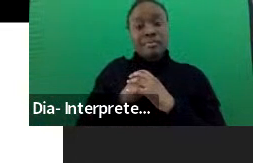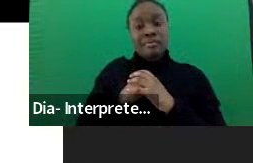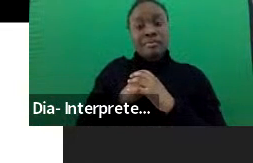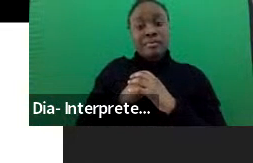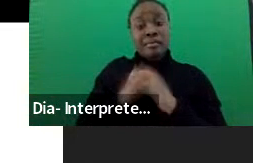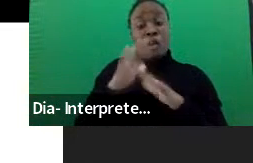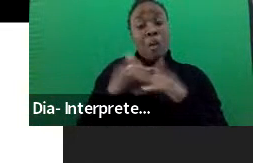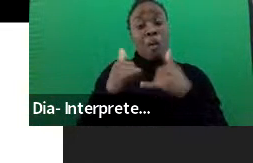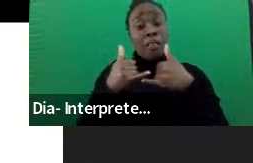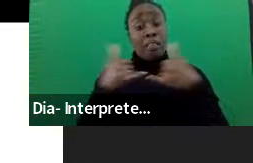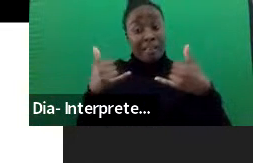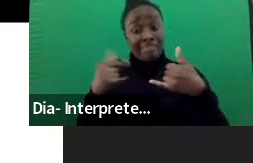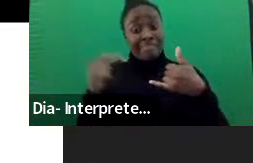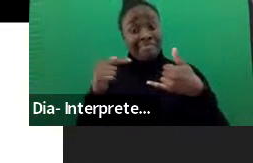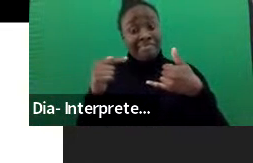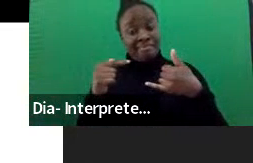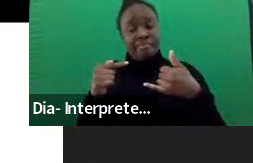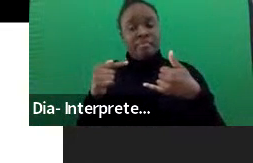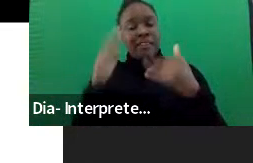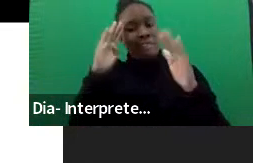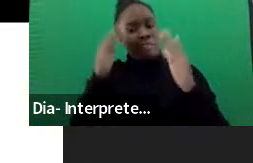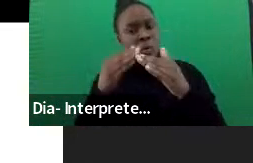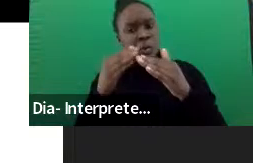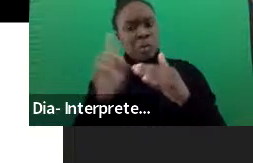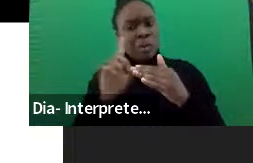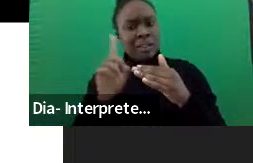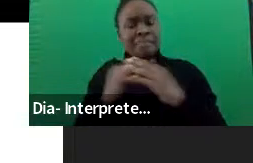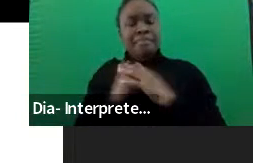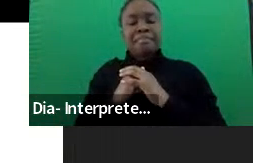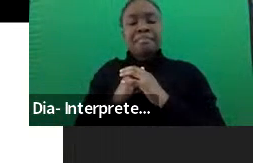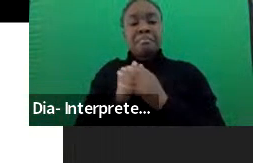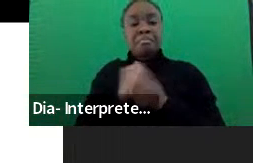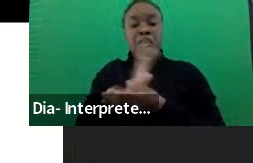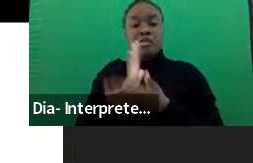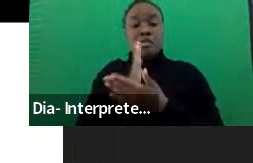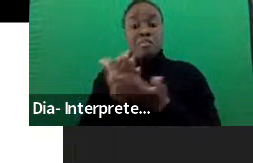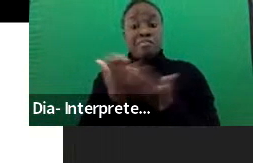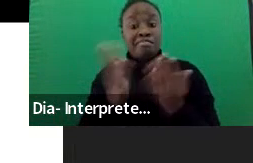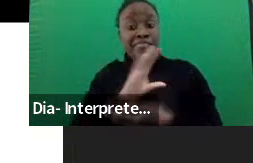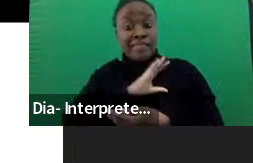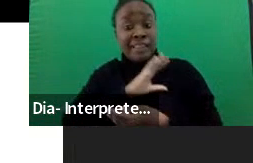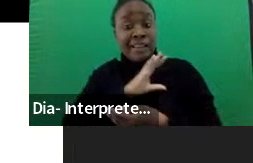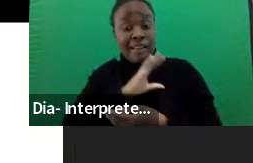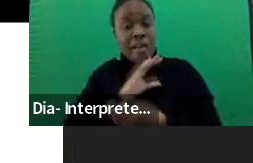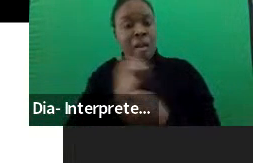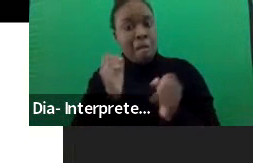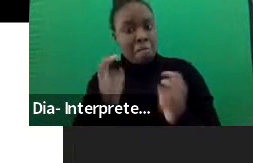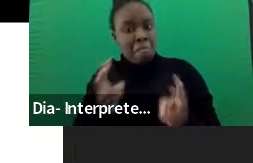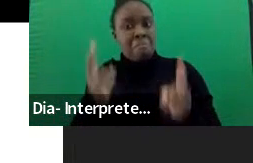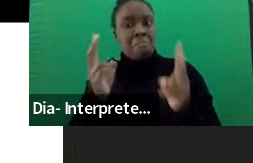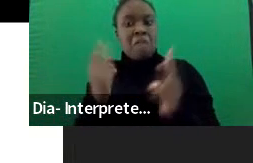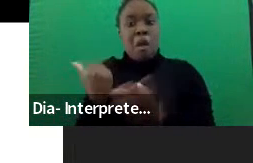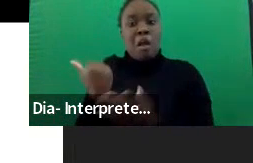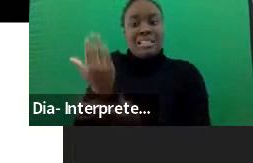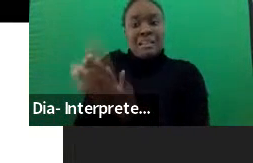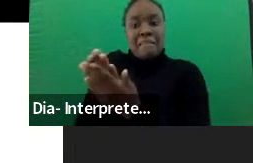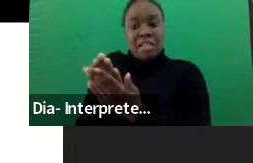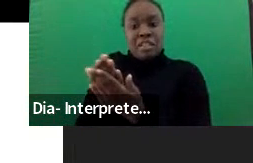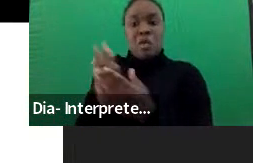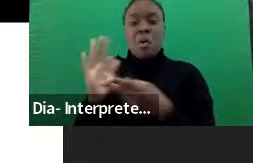online is only focusing on ensuring that the clients have an opportunity to submit or